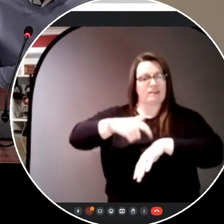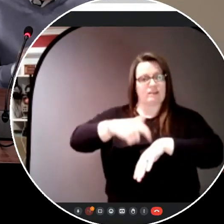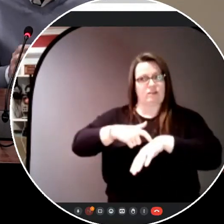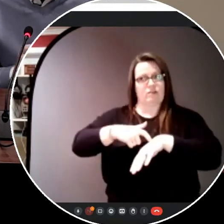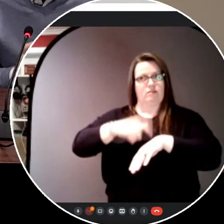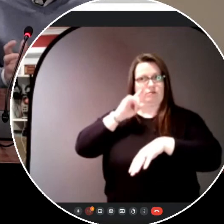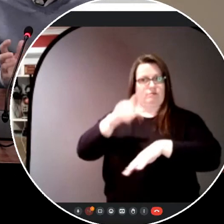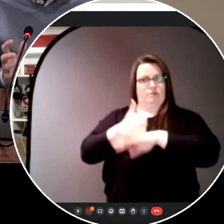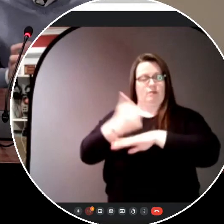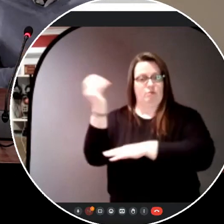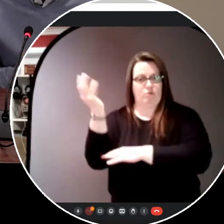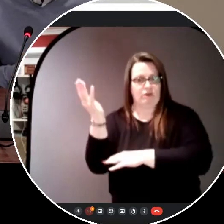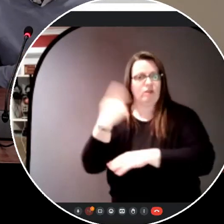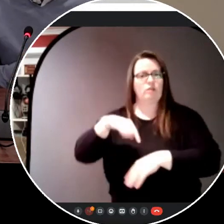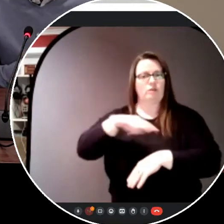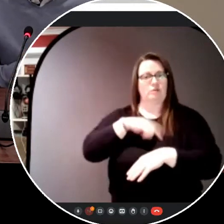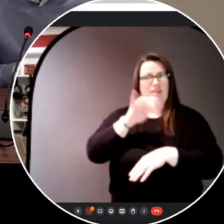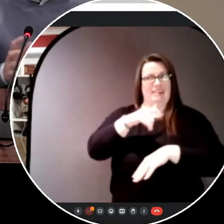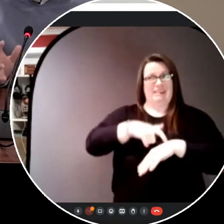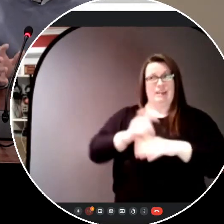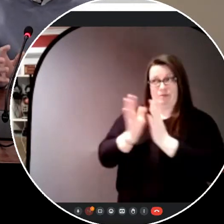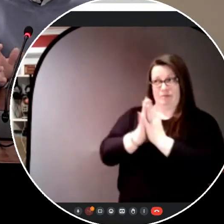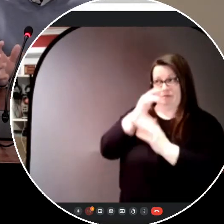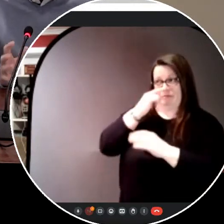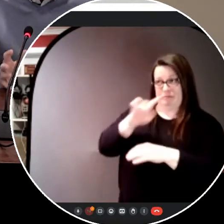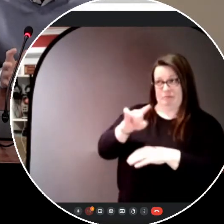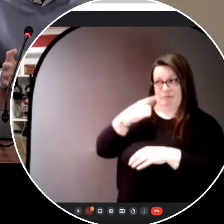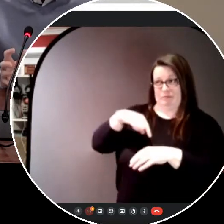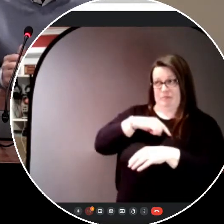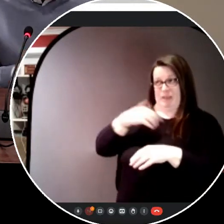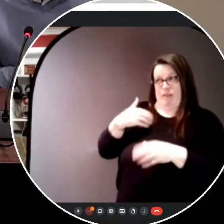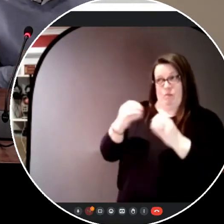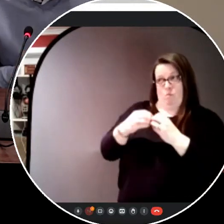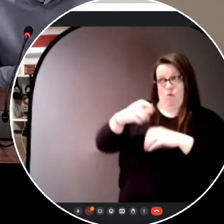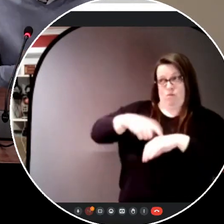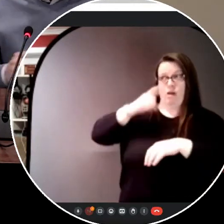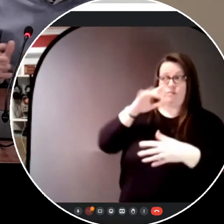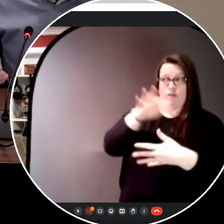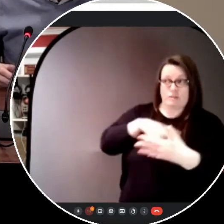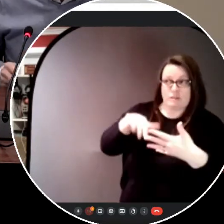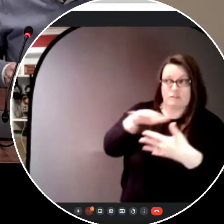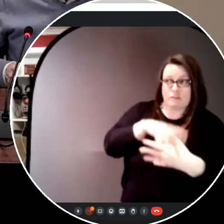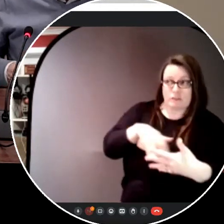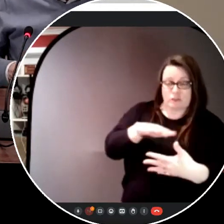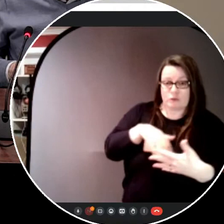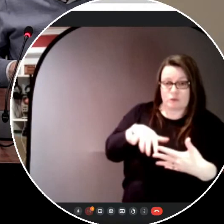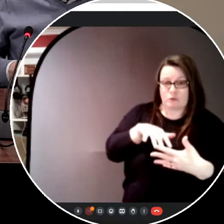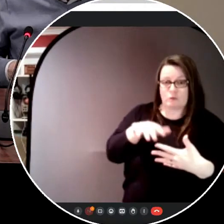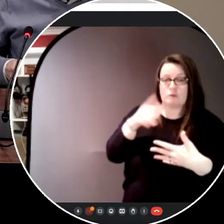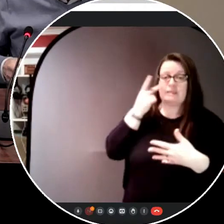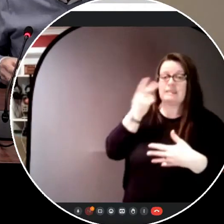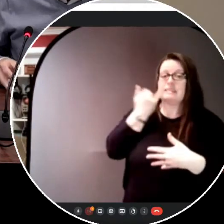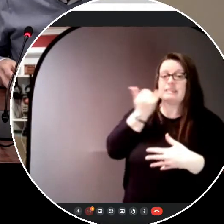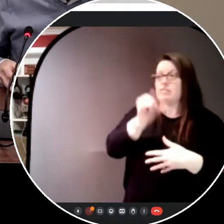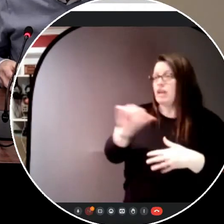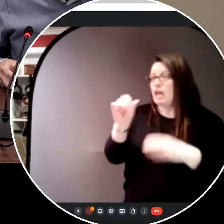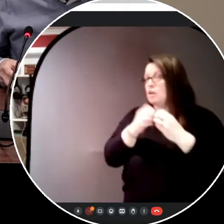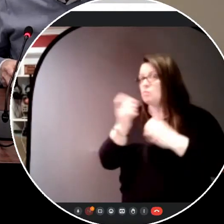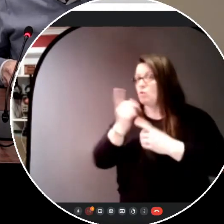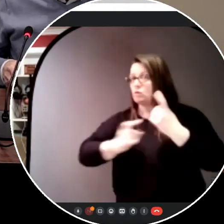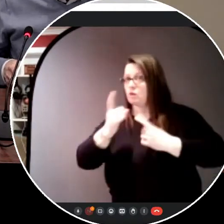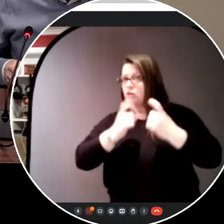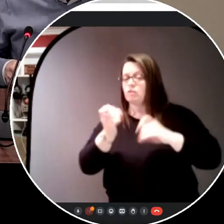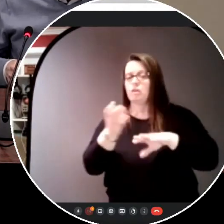for time as trustees to be able to review the material in more detail and see if there was any questions from trustees before we